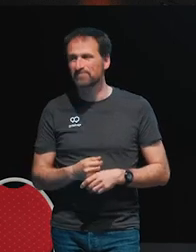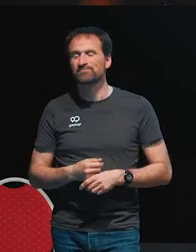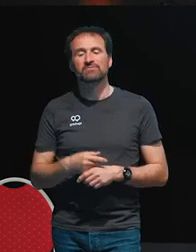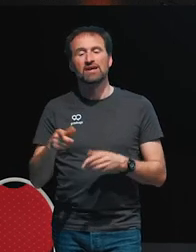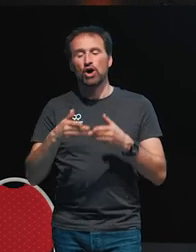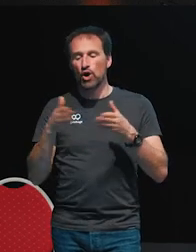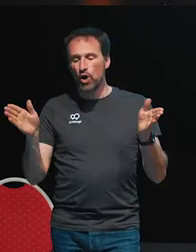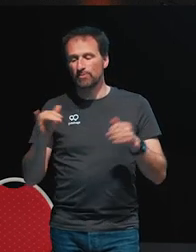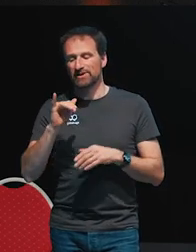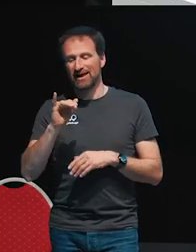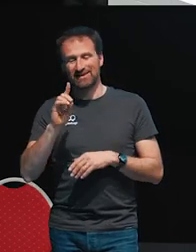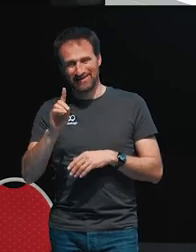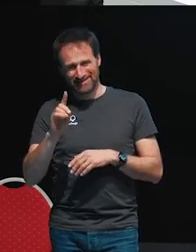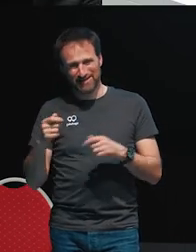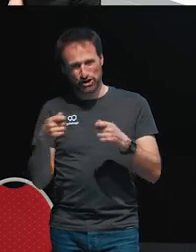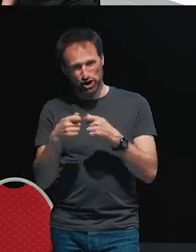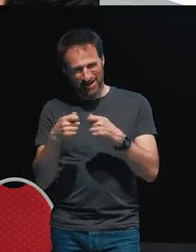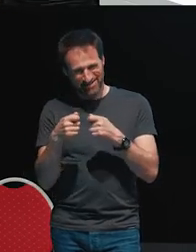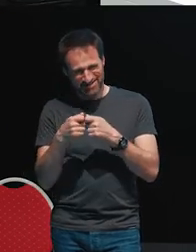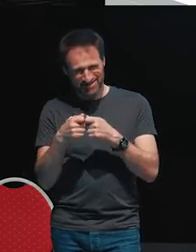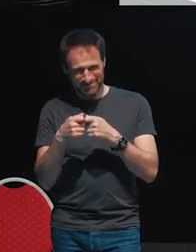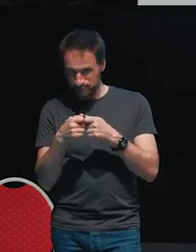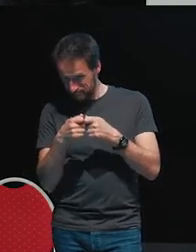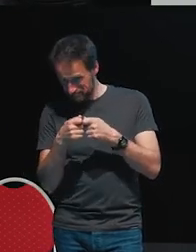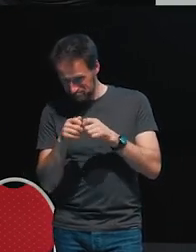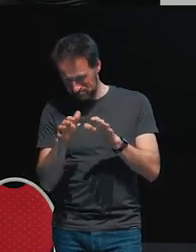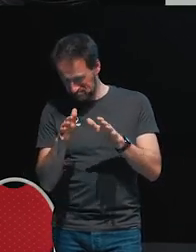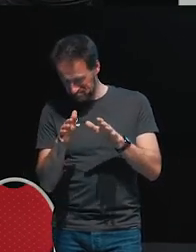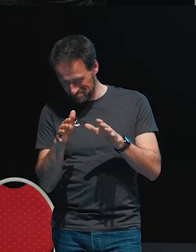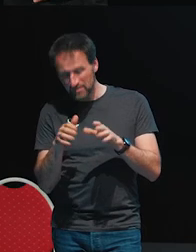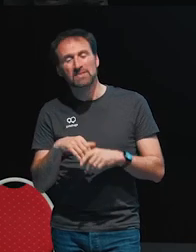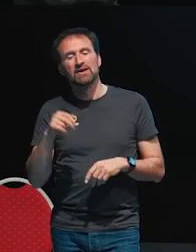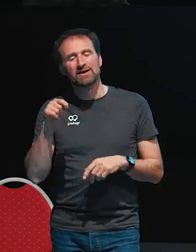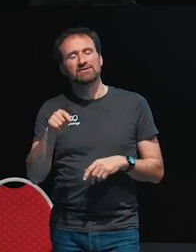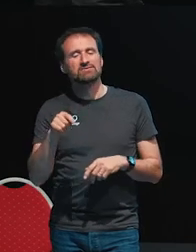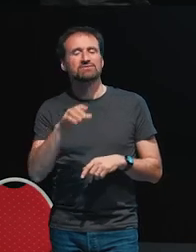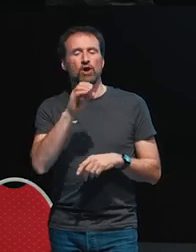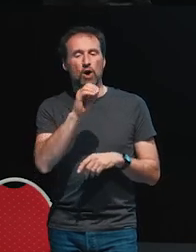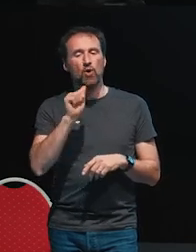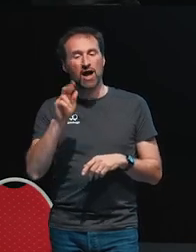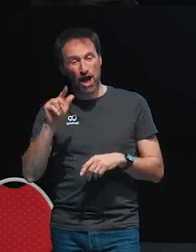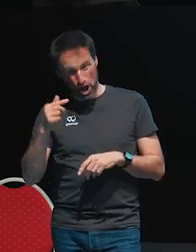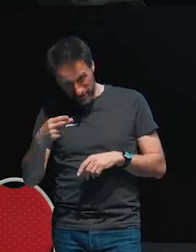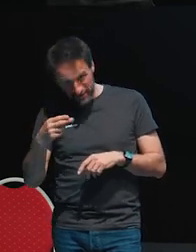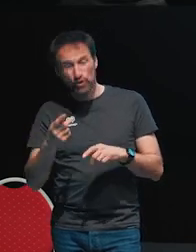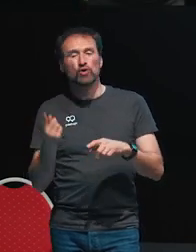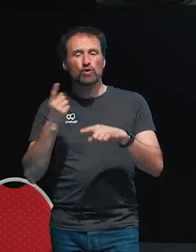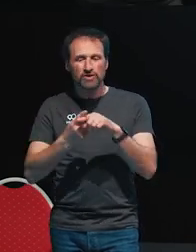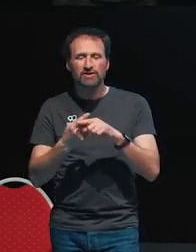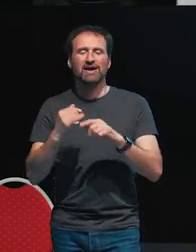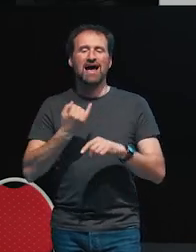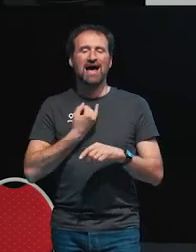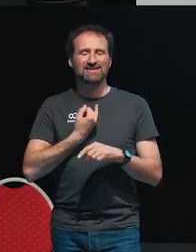OpenID Connect, a bit less. OpenID Connect is basically you take OAuth and then you add an identity layer on